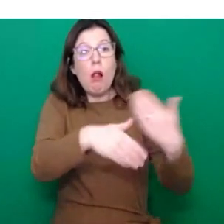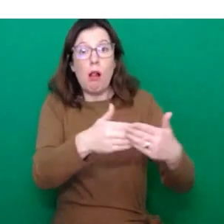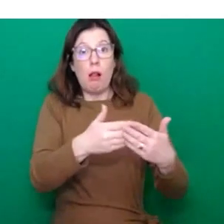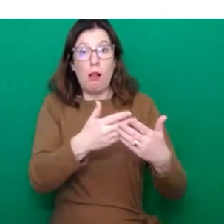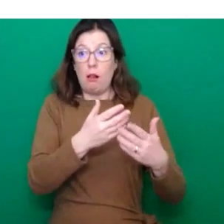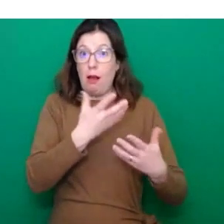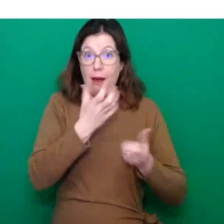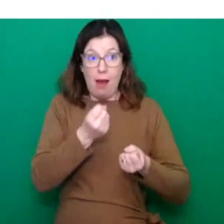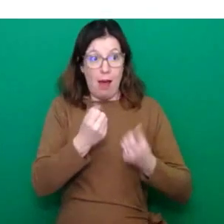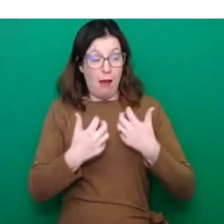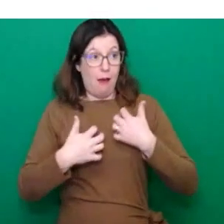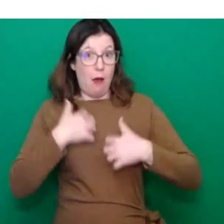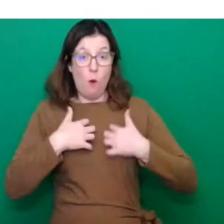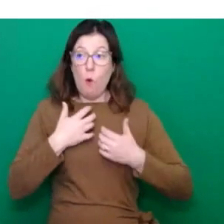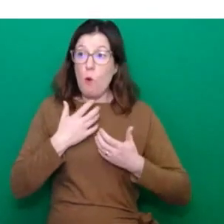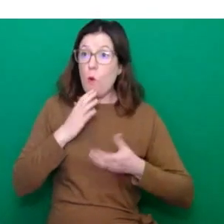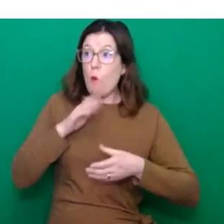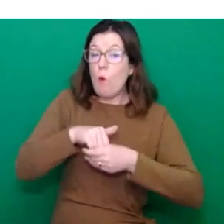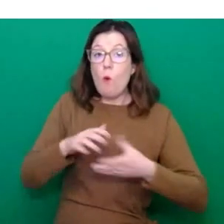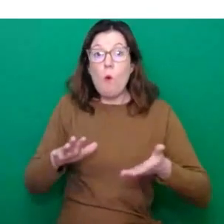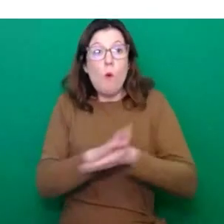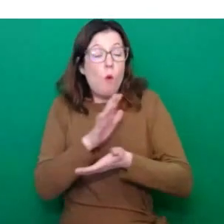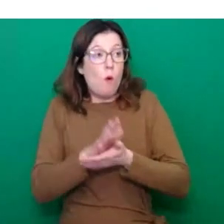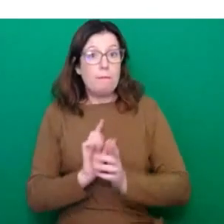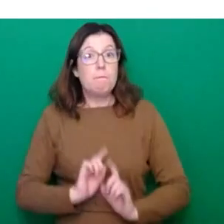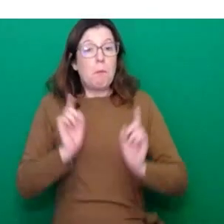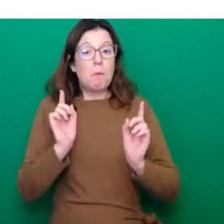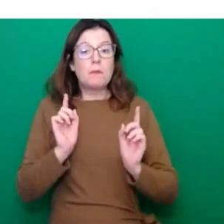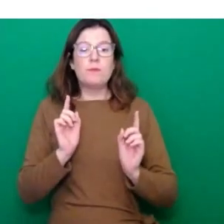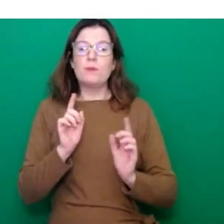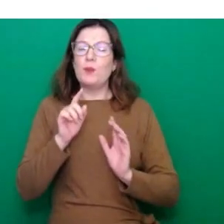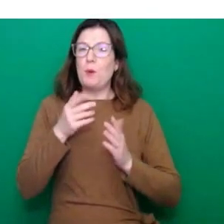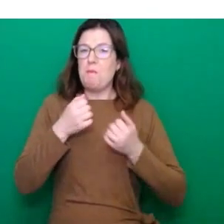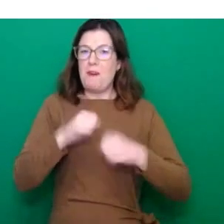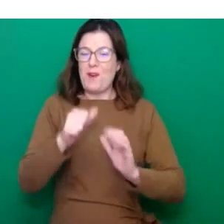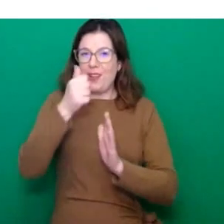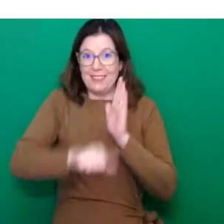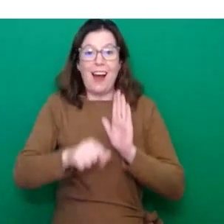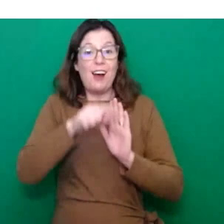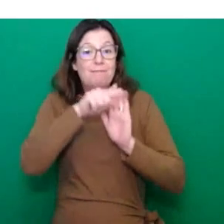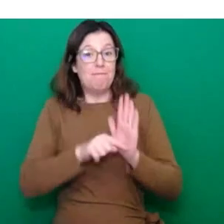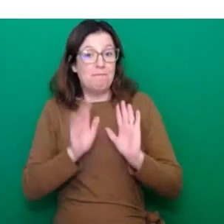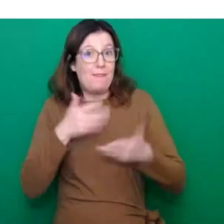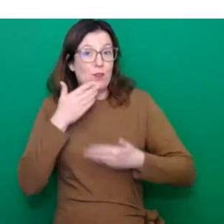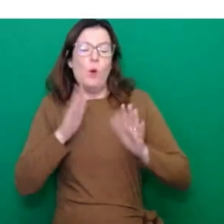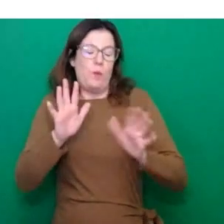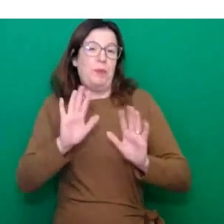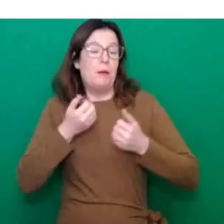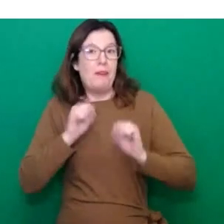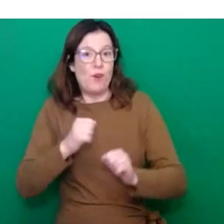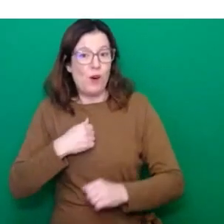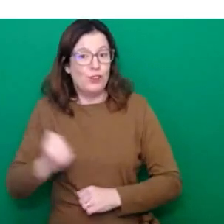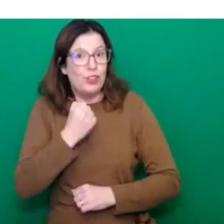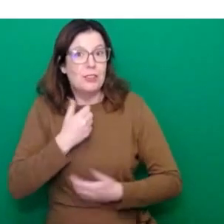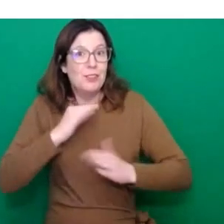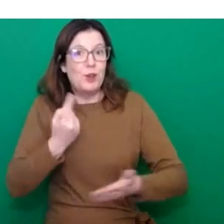dynamic roles they can be. So a few notes of housekeeping first of all, and for that let me introduce myself properly. So